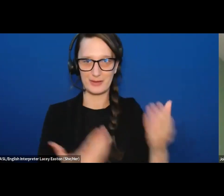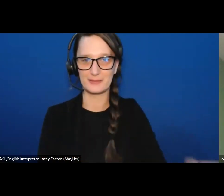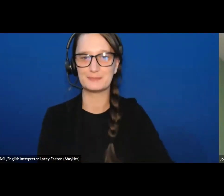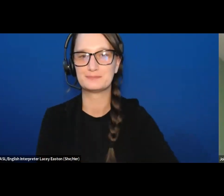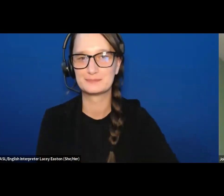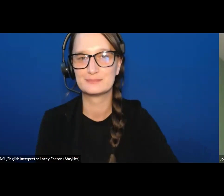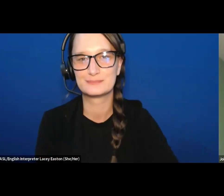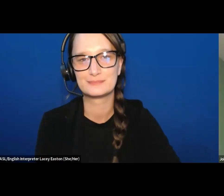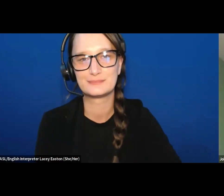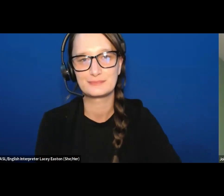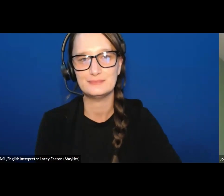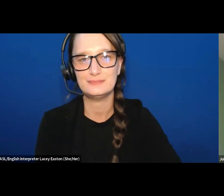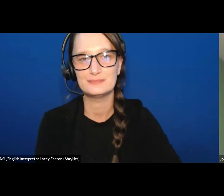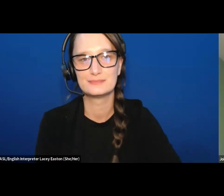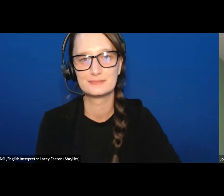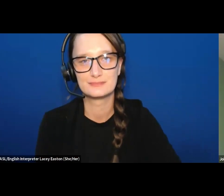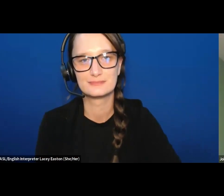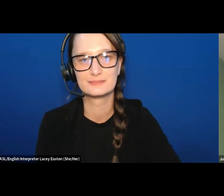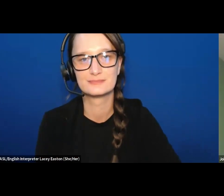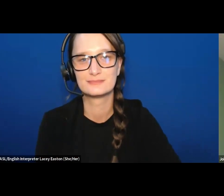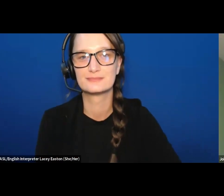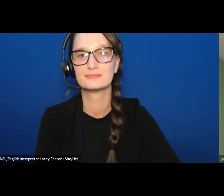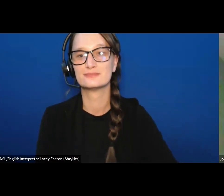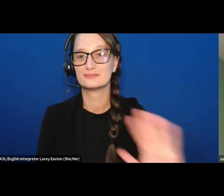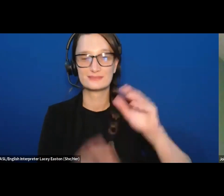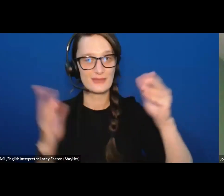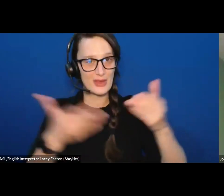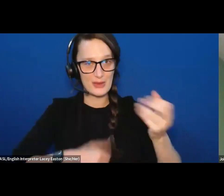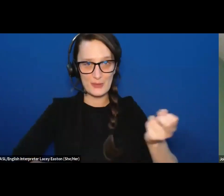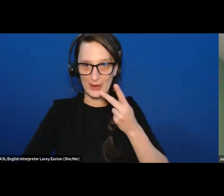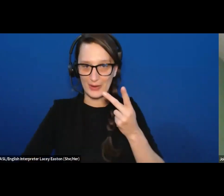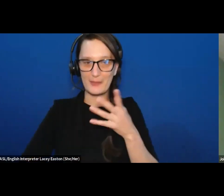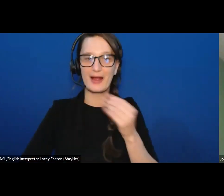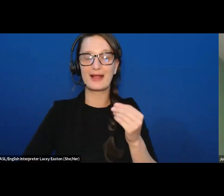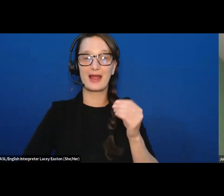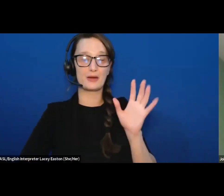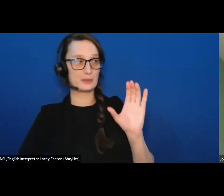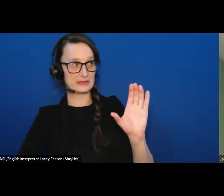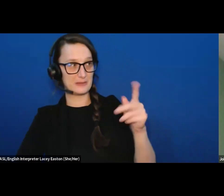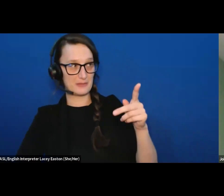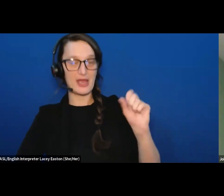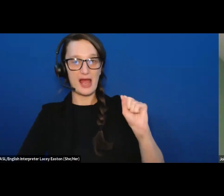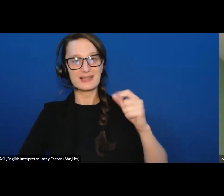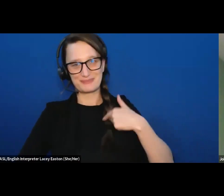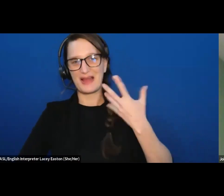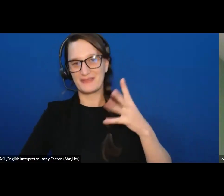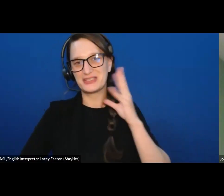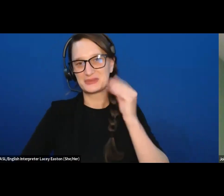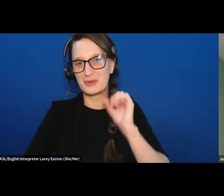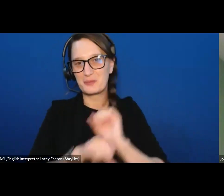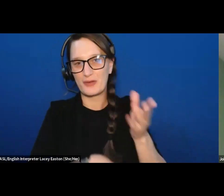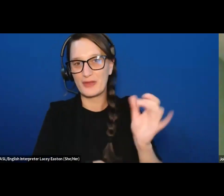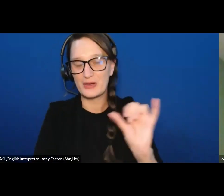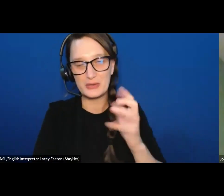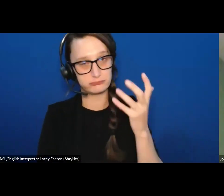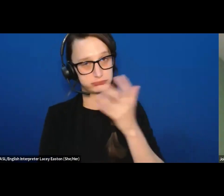you. Well, welcome back. And being a CPS alumni myself, I can tell you that it is quite an experience working